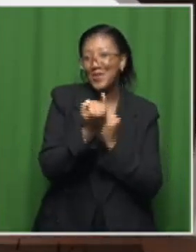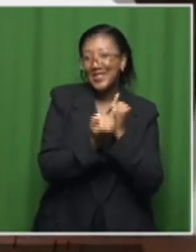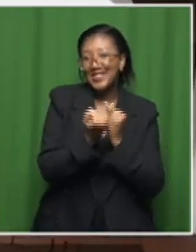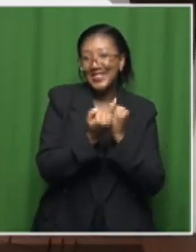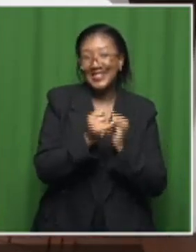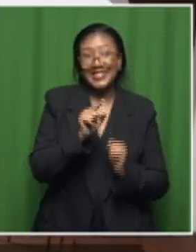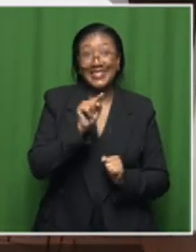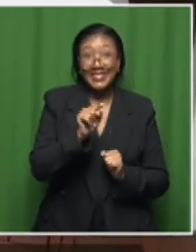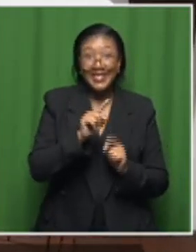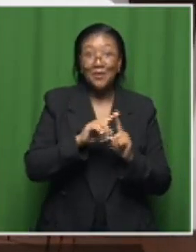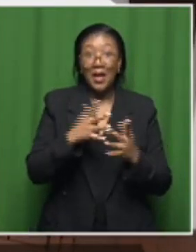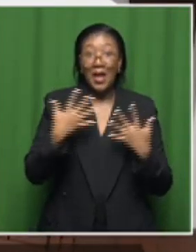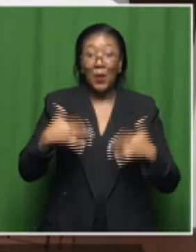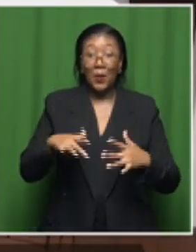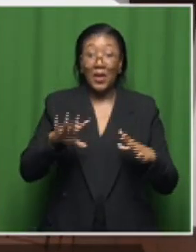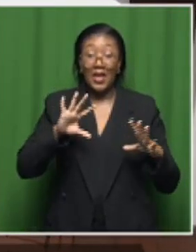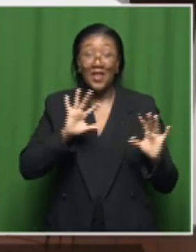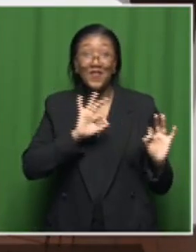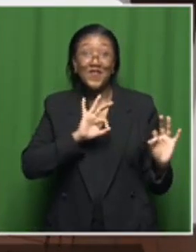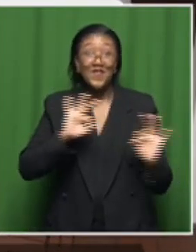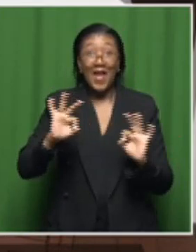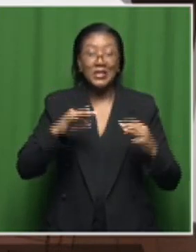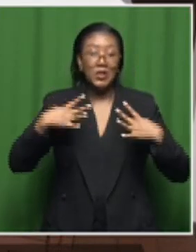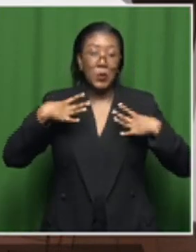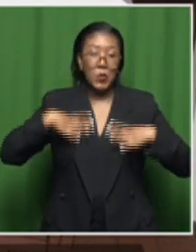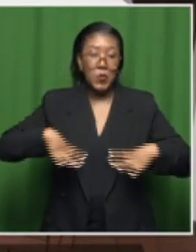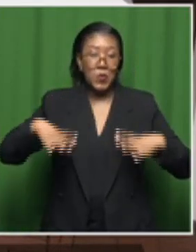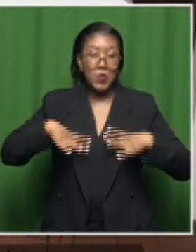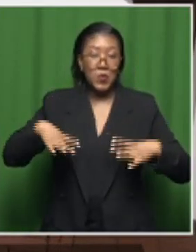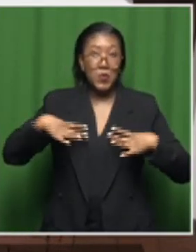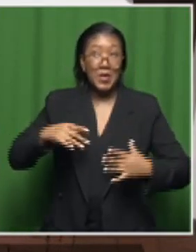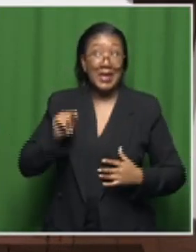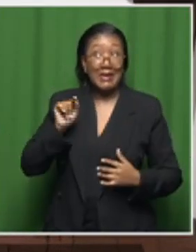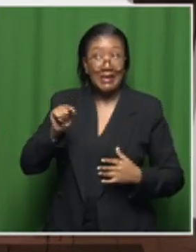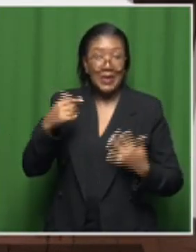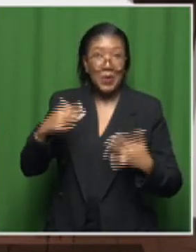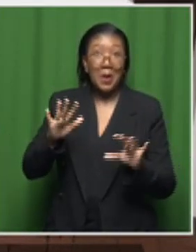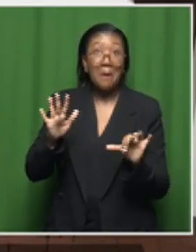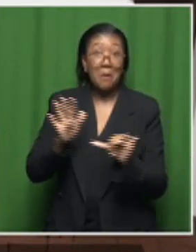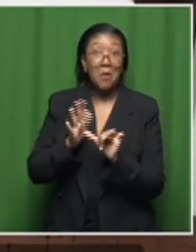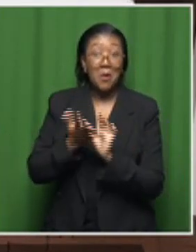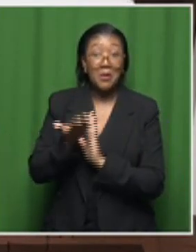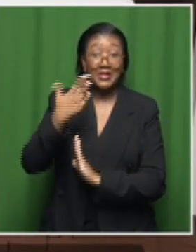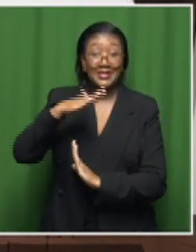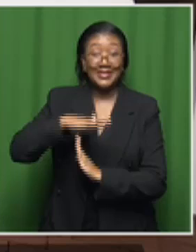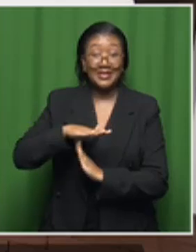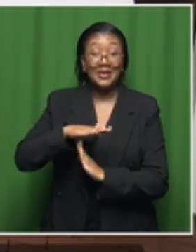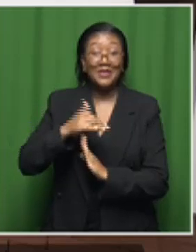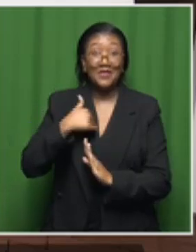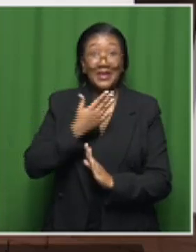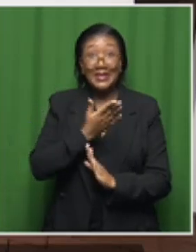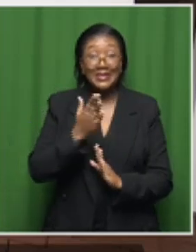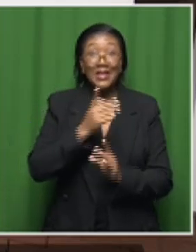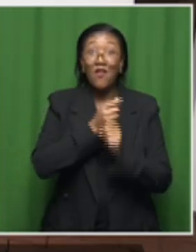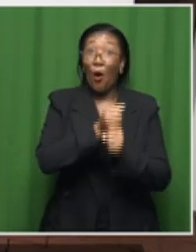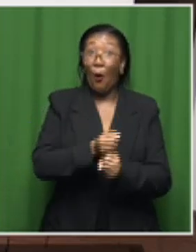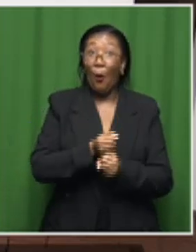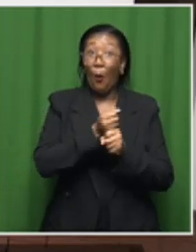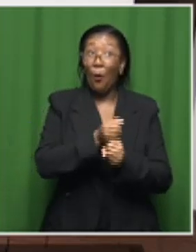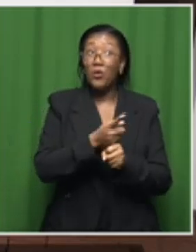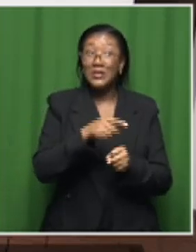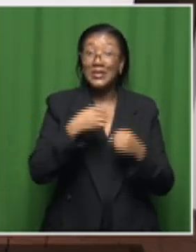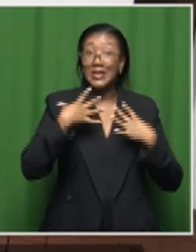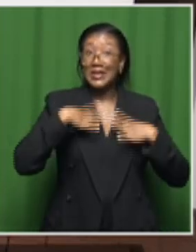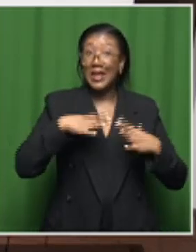around it. And I think the fashion is one of the big highlights. That I even heard a secret that some of the horses get dressed up and they win prizes